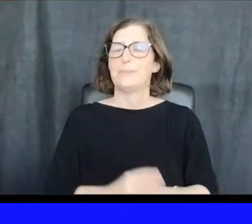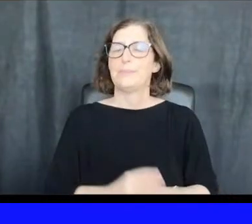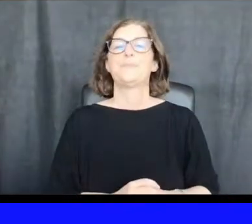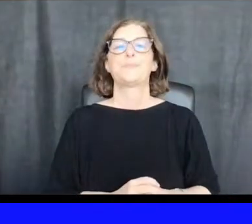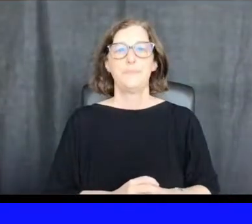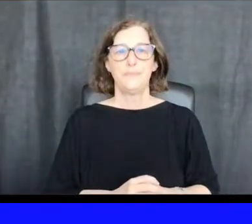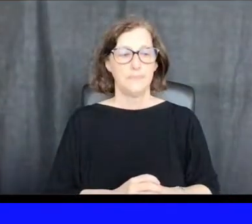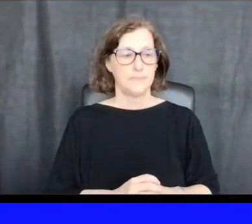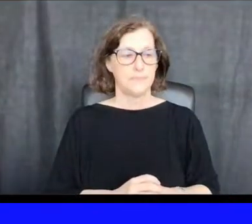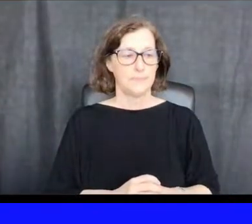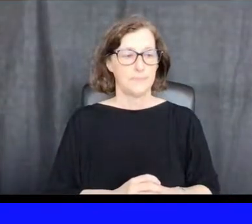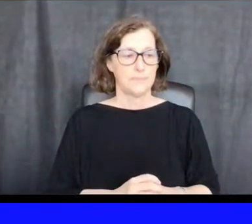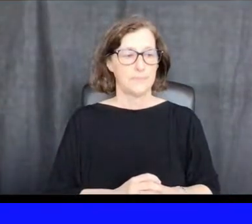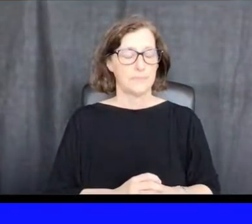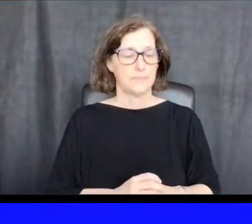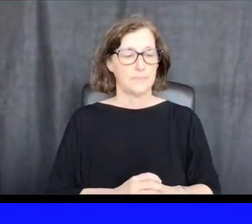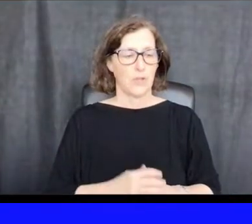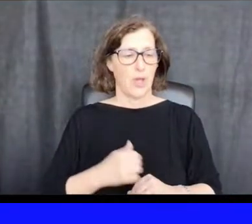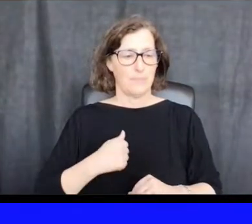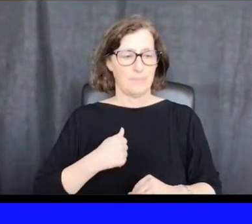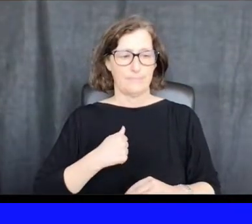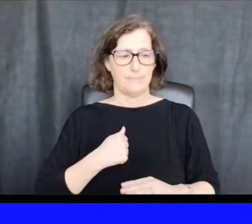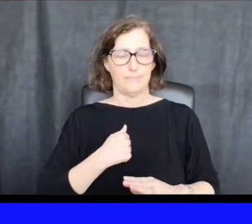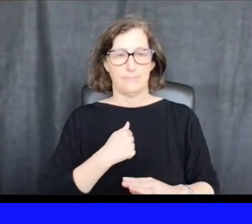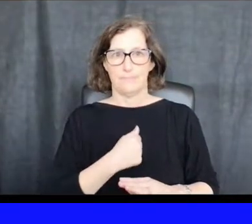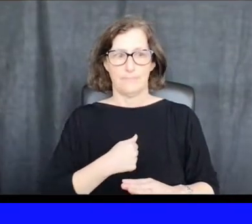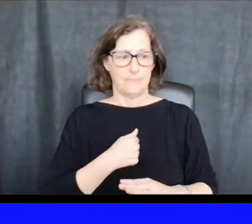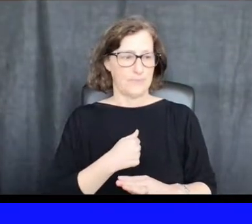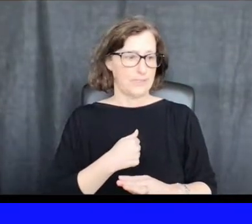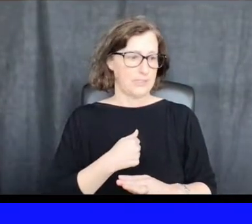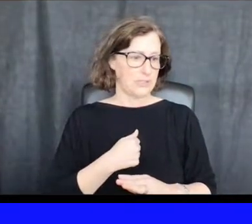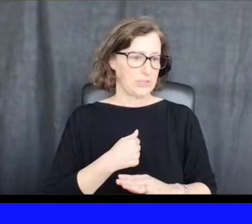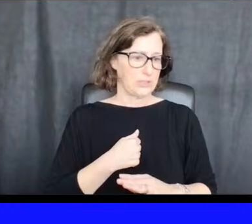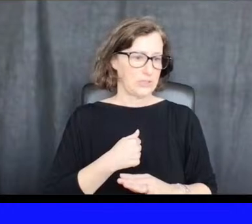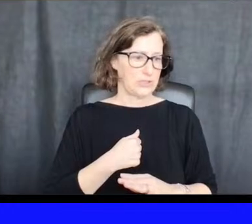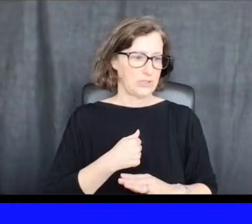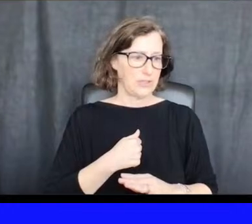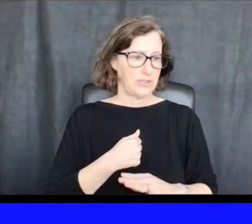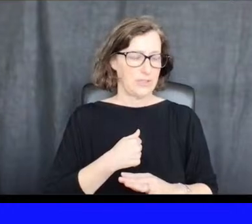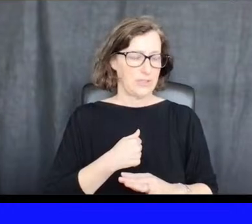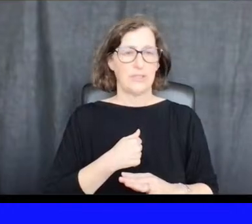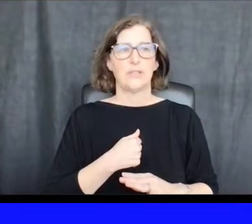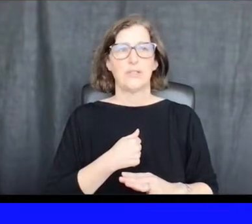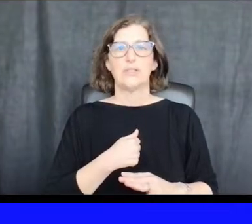then ask for a vote. Dr. Katz, approval of the minutes.